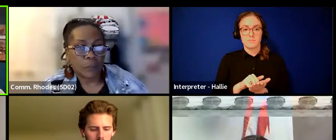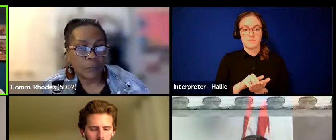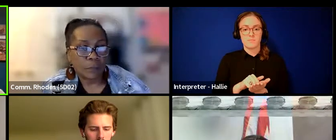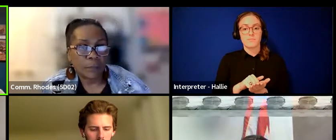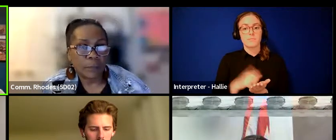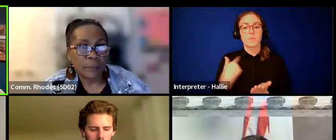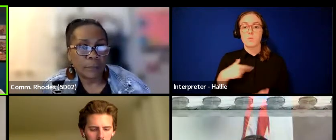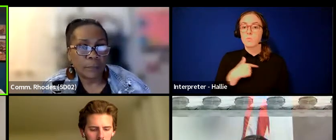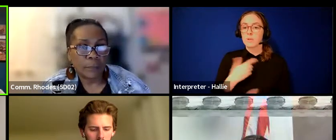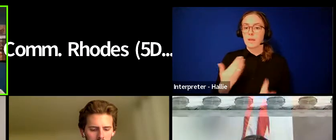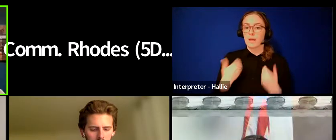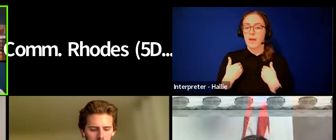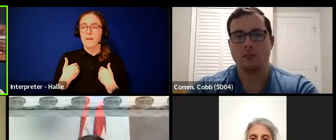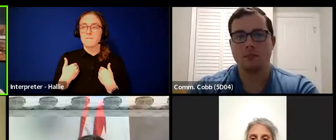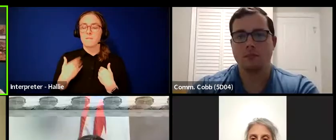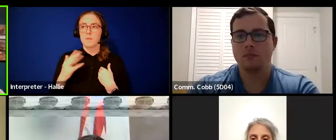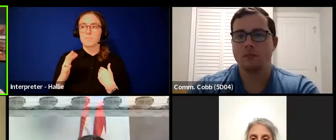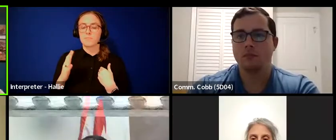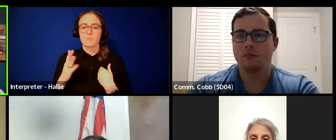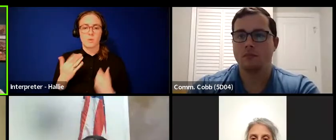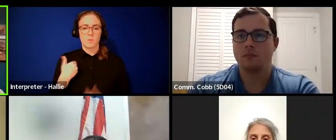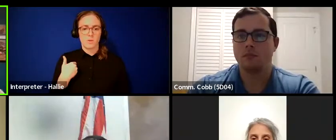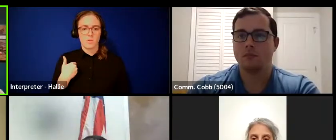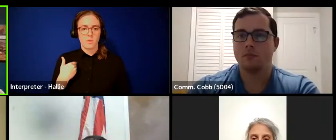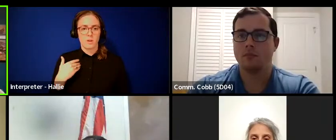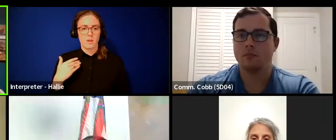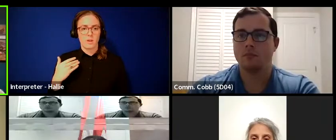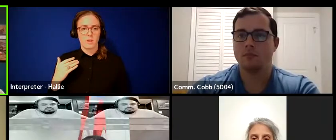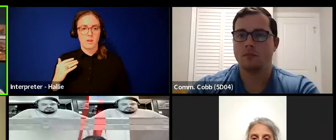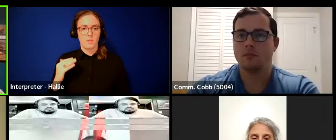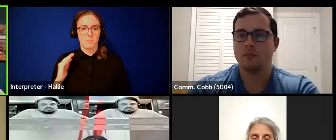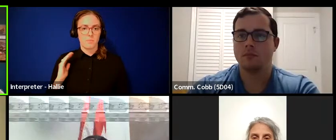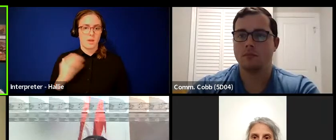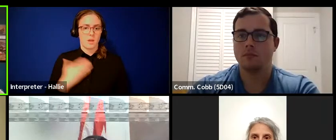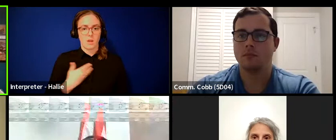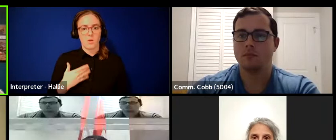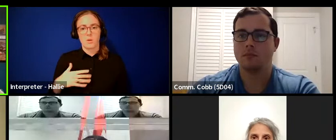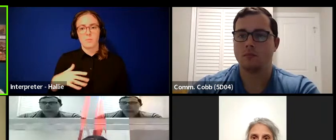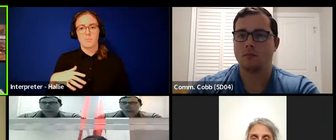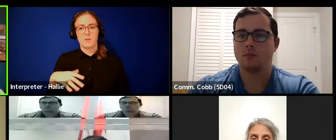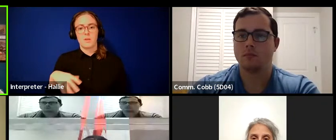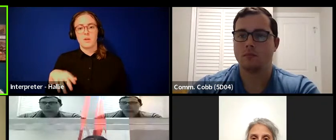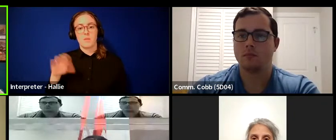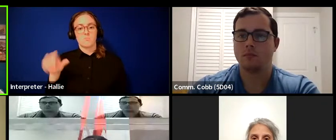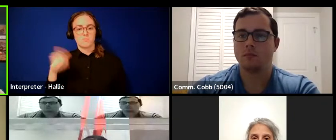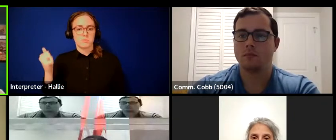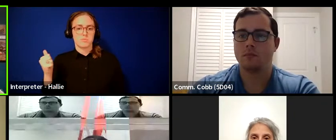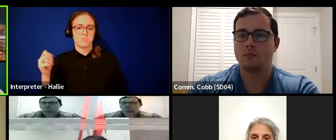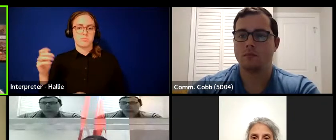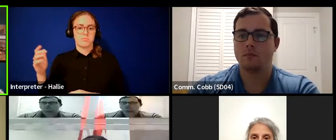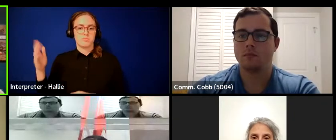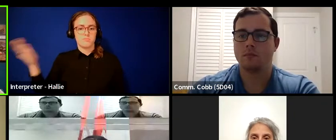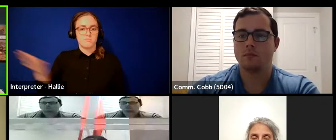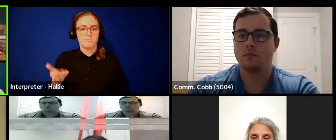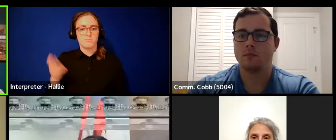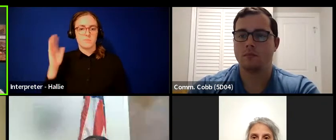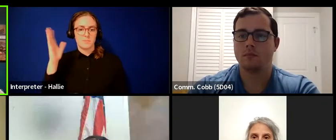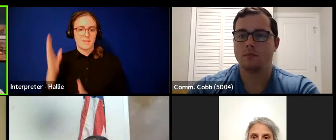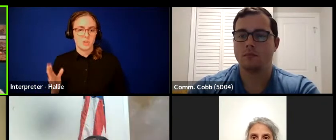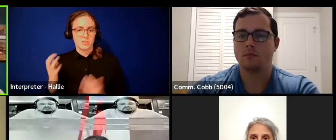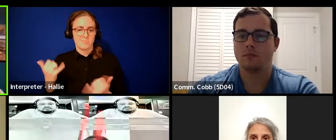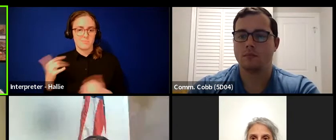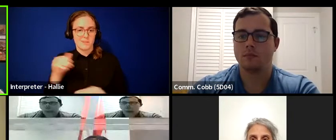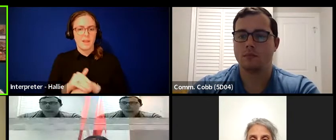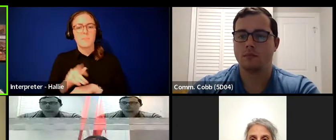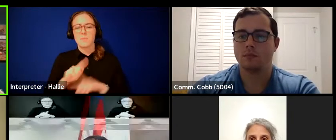We don't have our violence interruption folks here tonight. We'll get them at a later date for sure. We